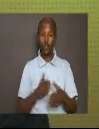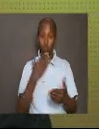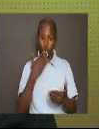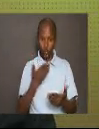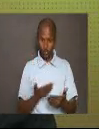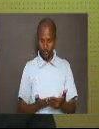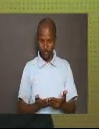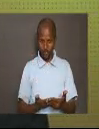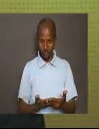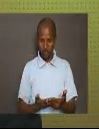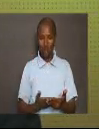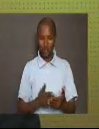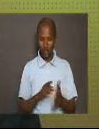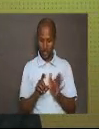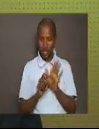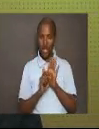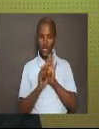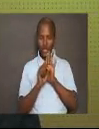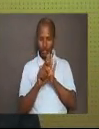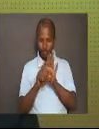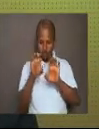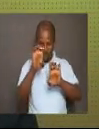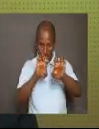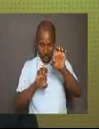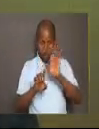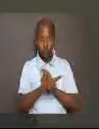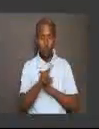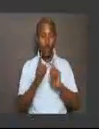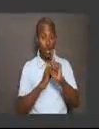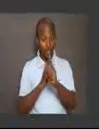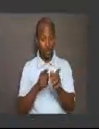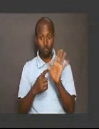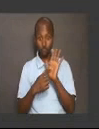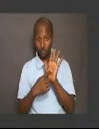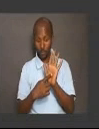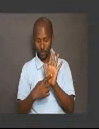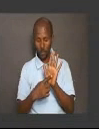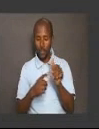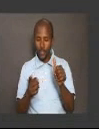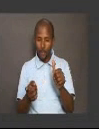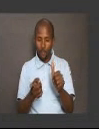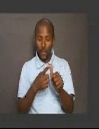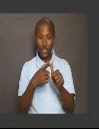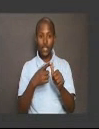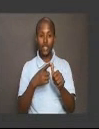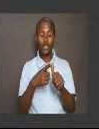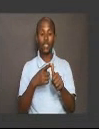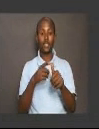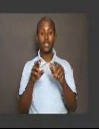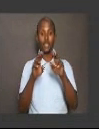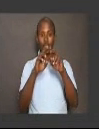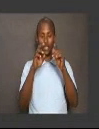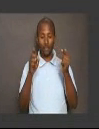Good. Then let us examine your answers together. On the first interval,